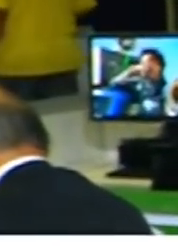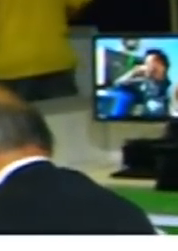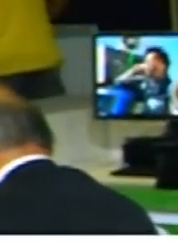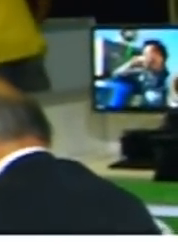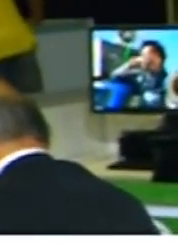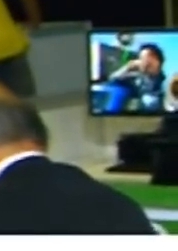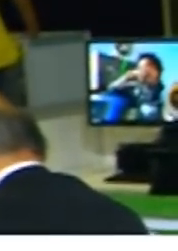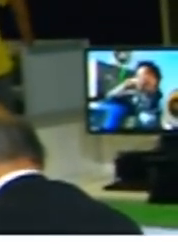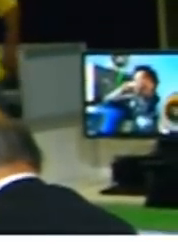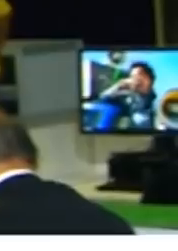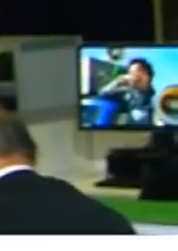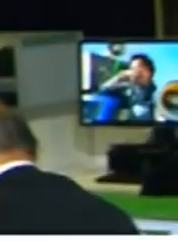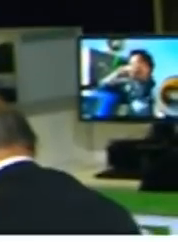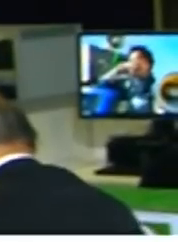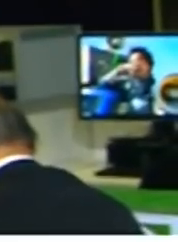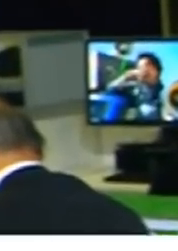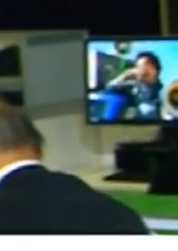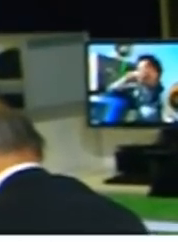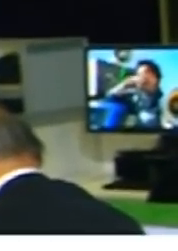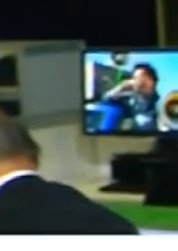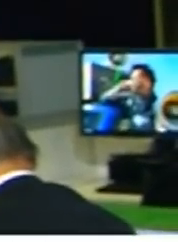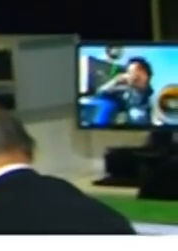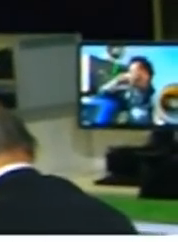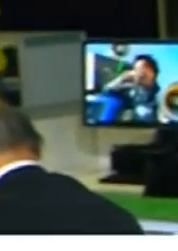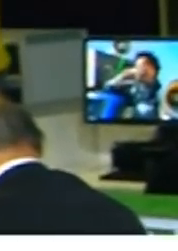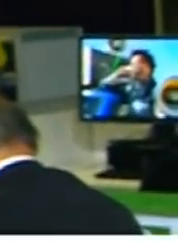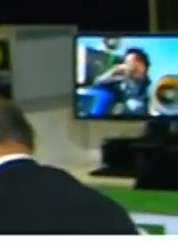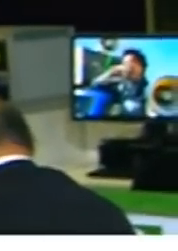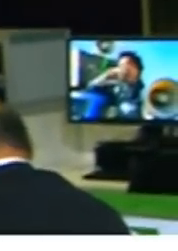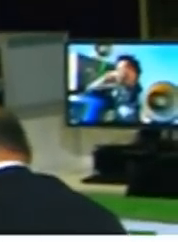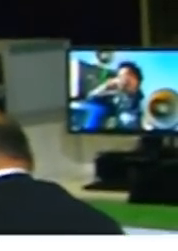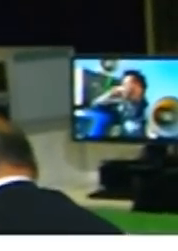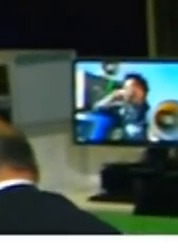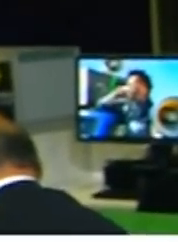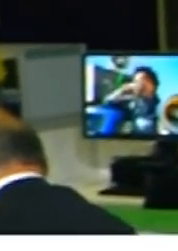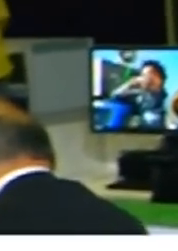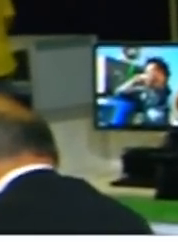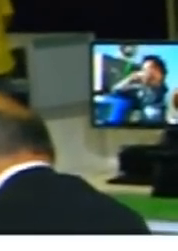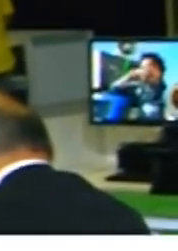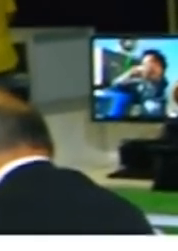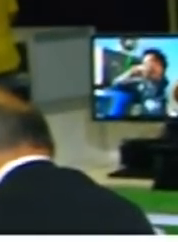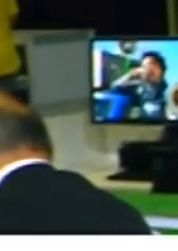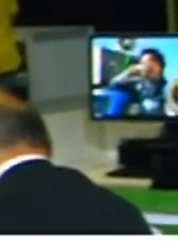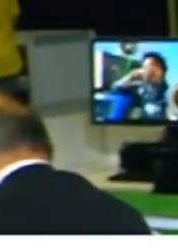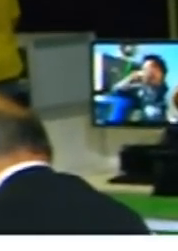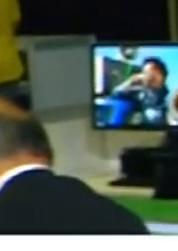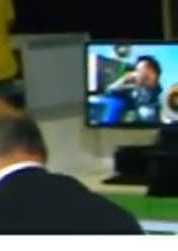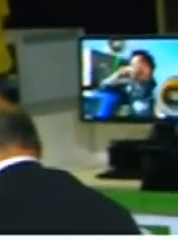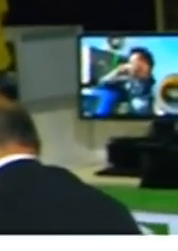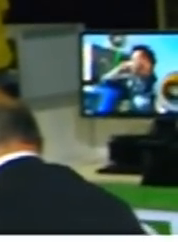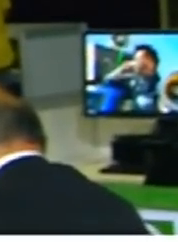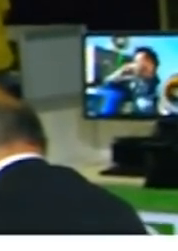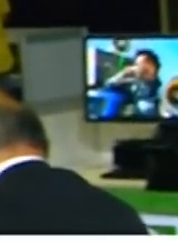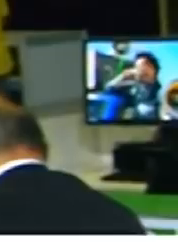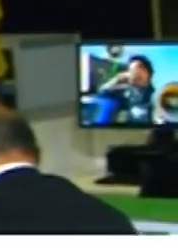ourselves. We are saying this coming 5 years, we're going to be better. We're going to do better. We're going